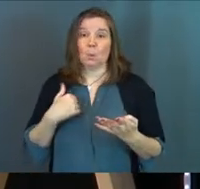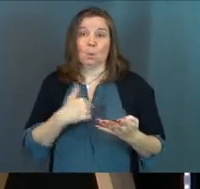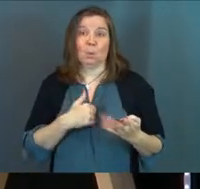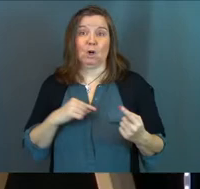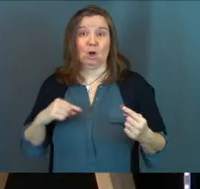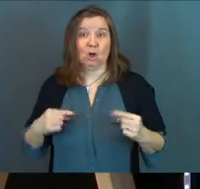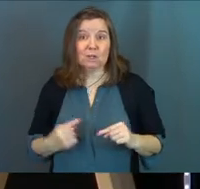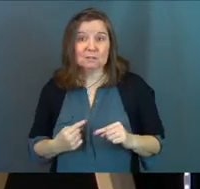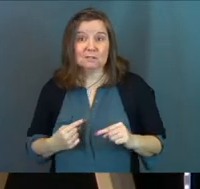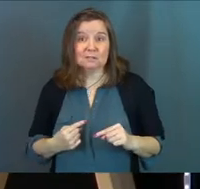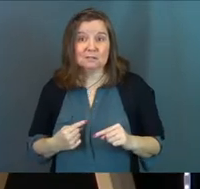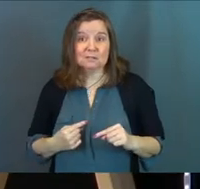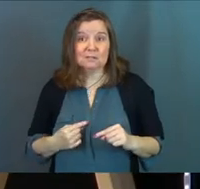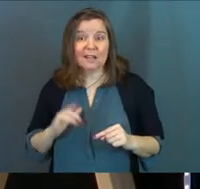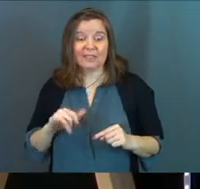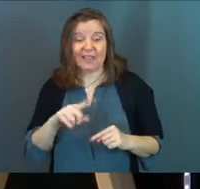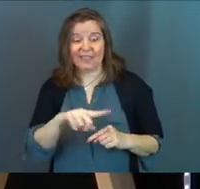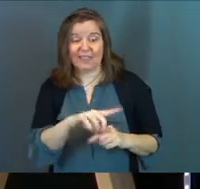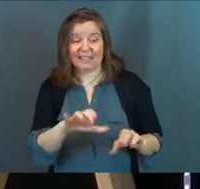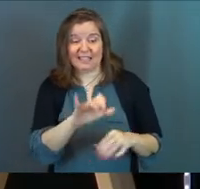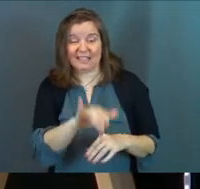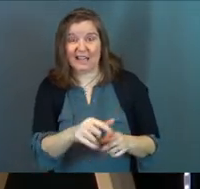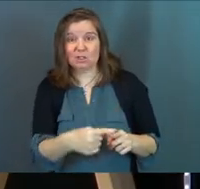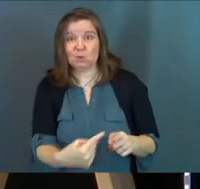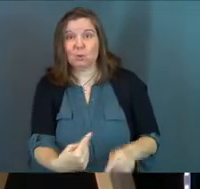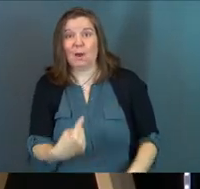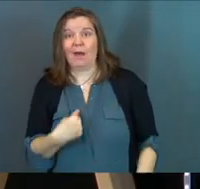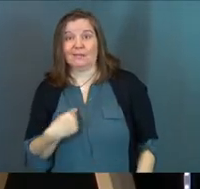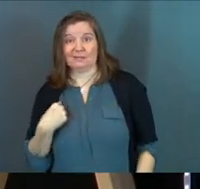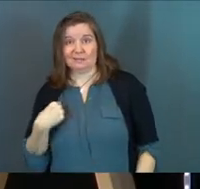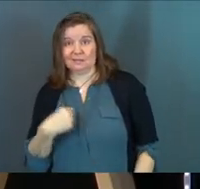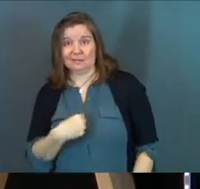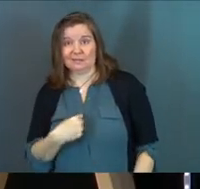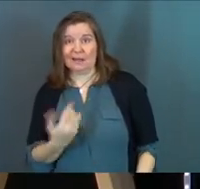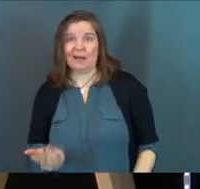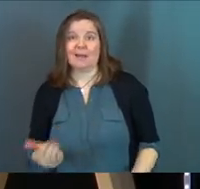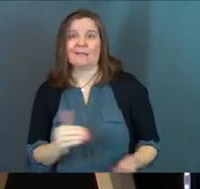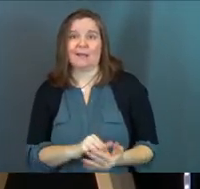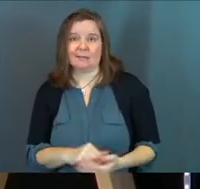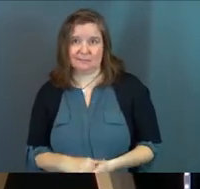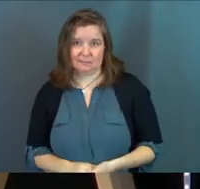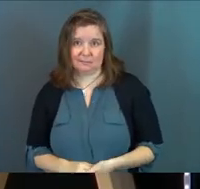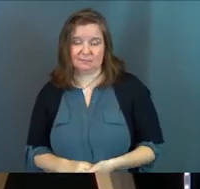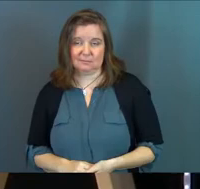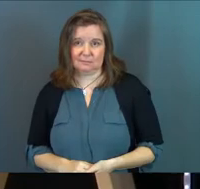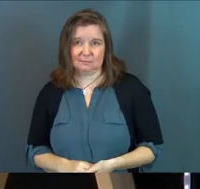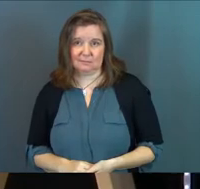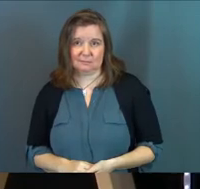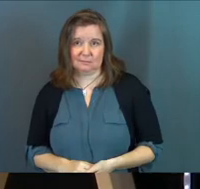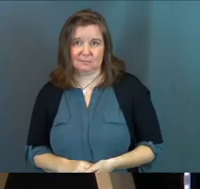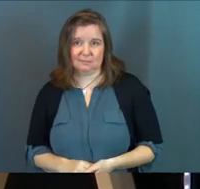We're hurt that they did this to us yet again.